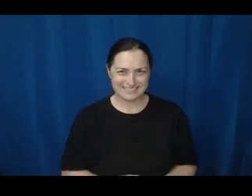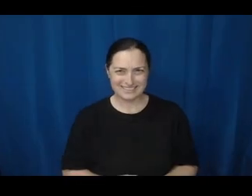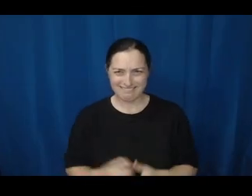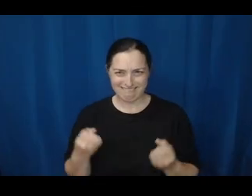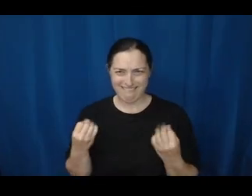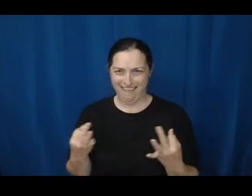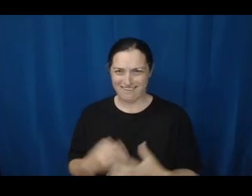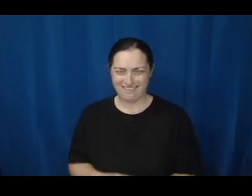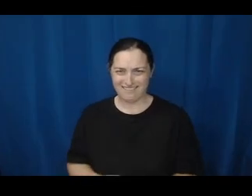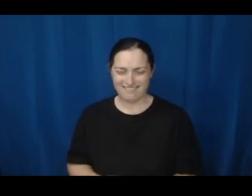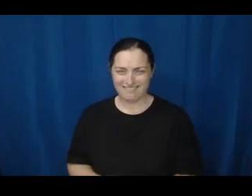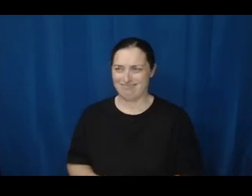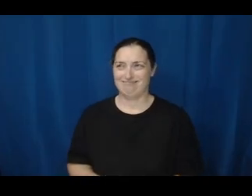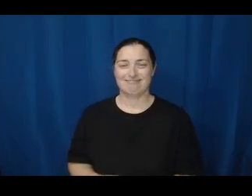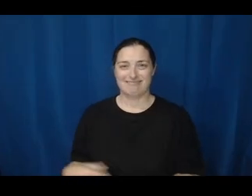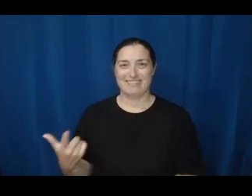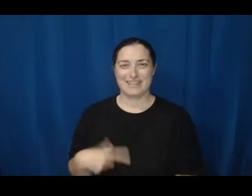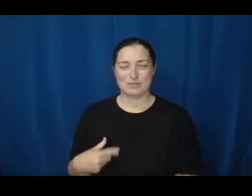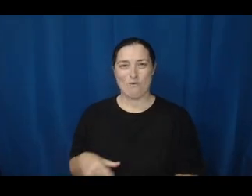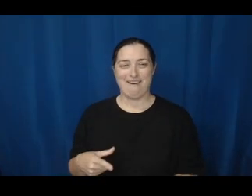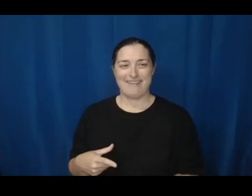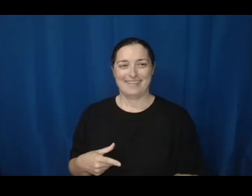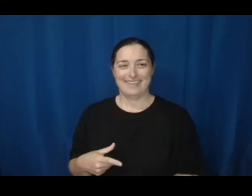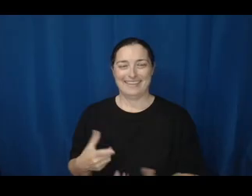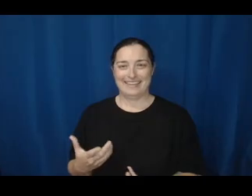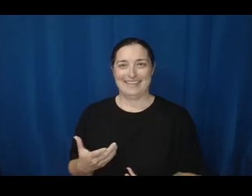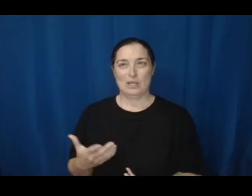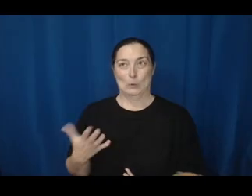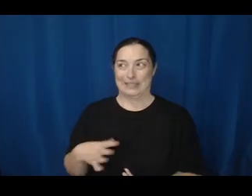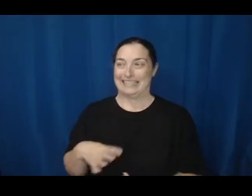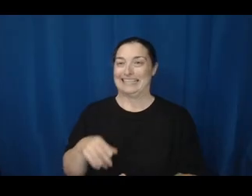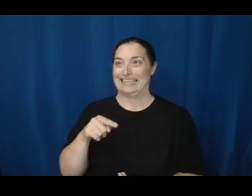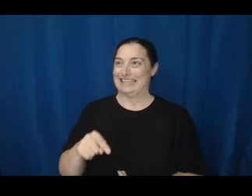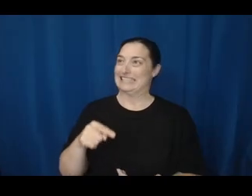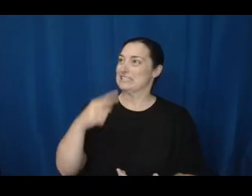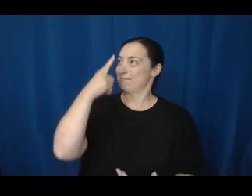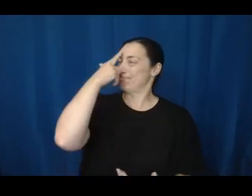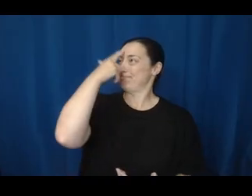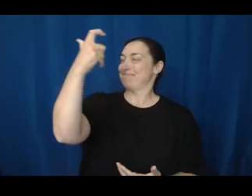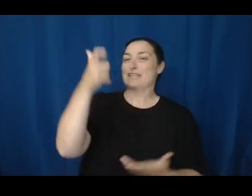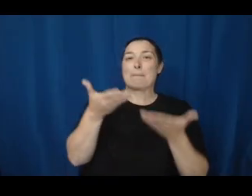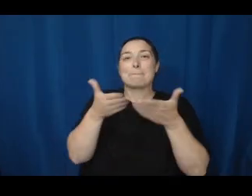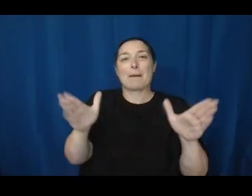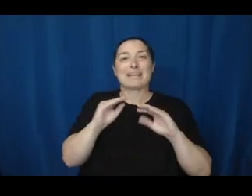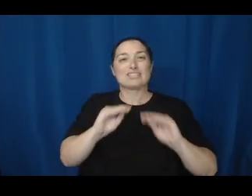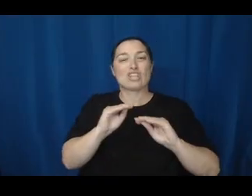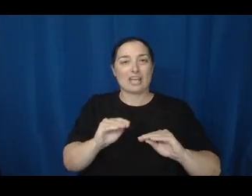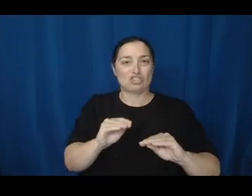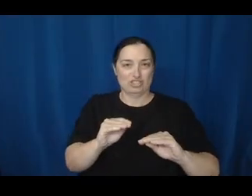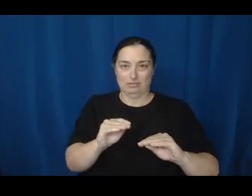So that's why we need to kind of reinvent this idea of public education. And I know that many of you, if you're a parent